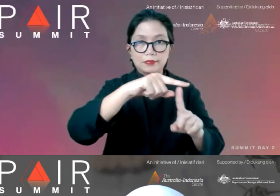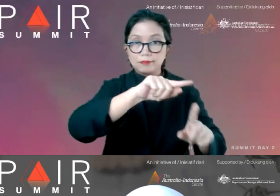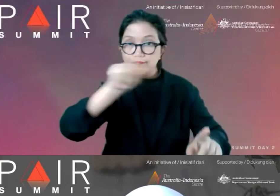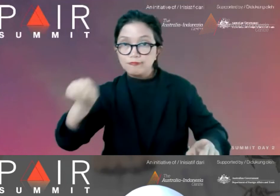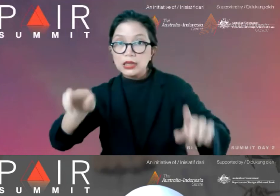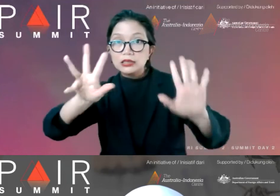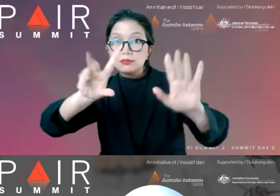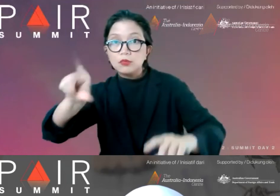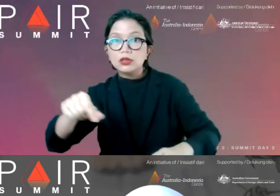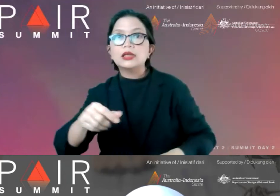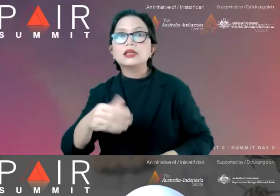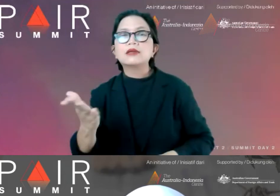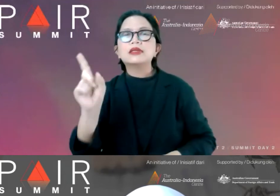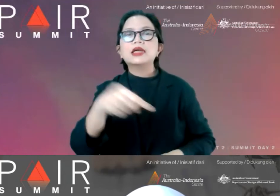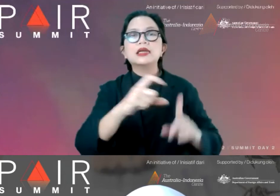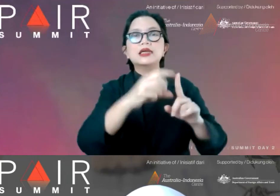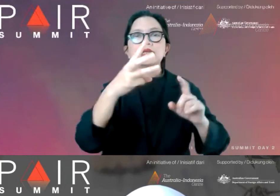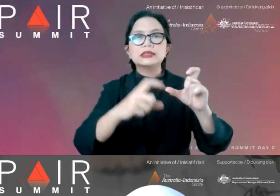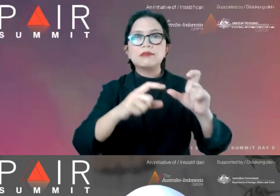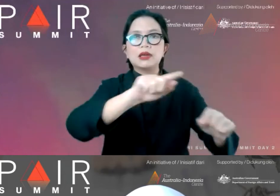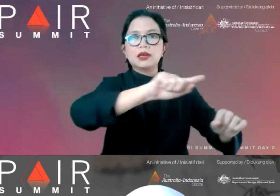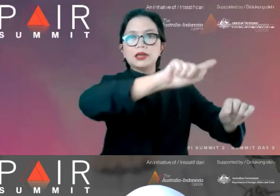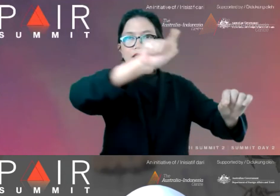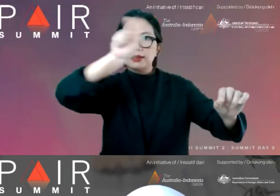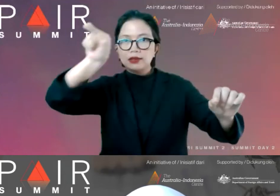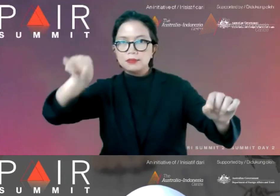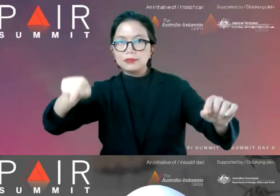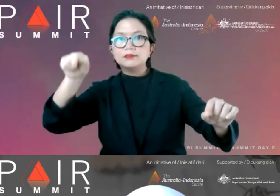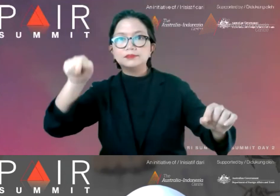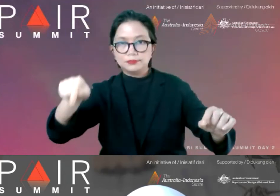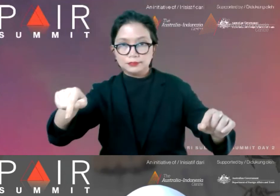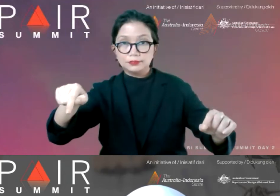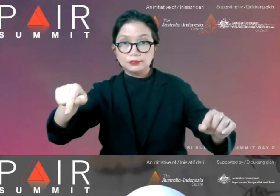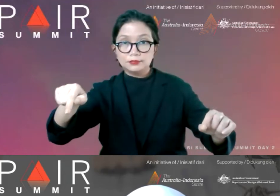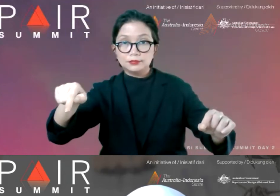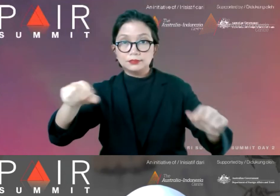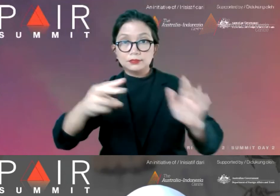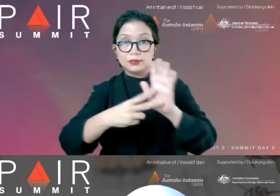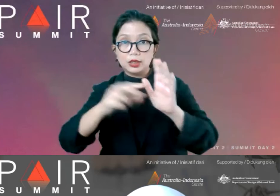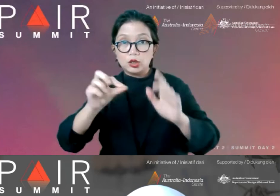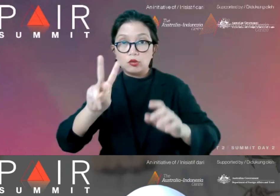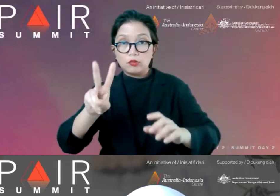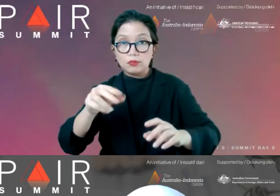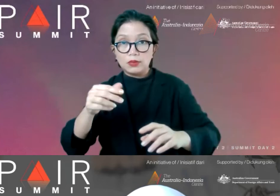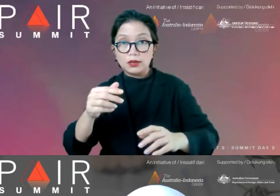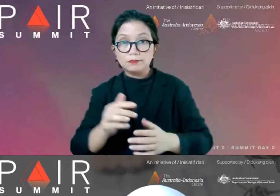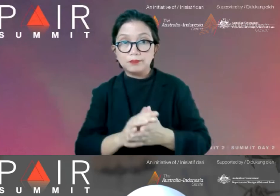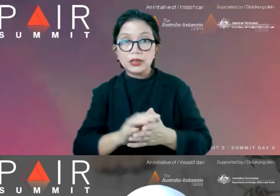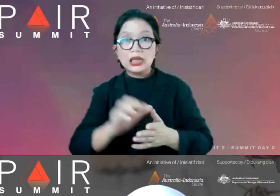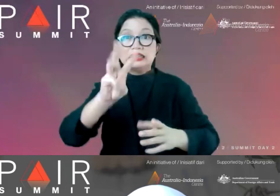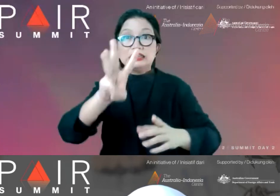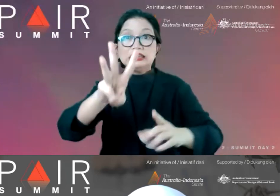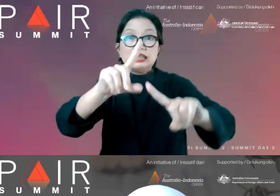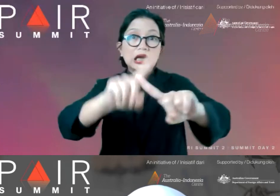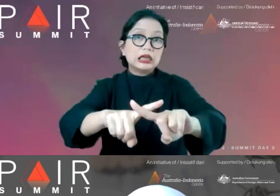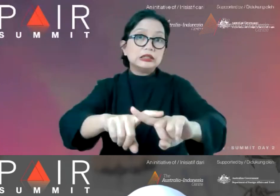now, it's until November is 2,000. So it's more than 3 times during the last 12 months compared to the first 9 months